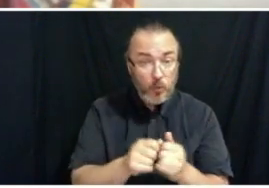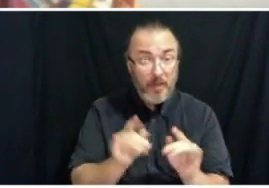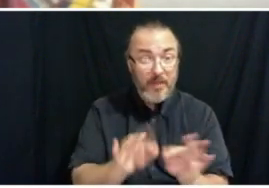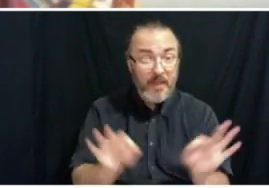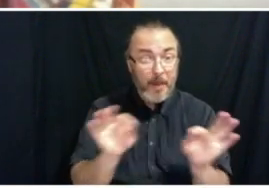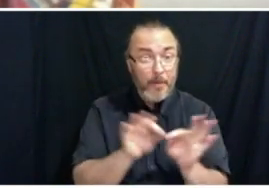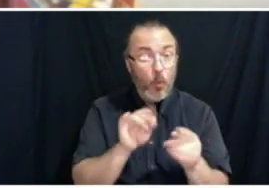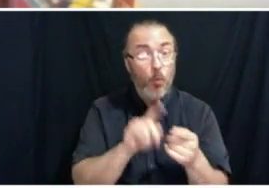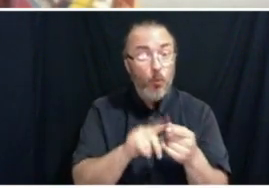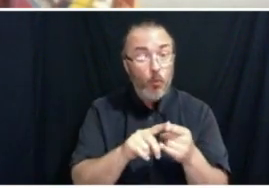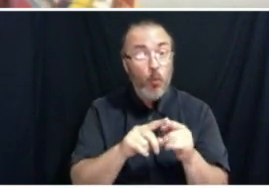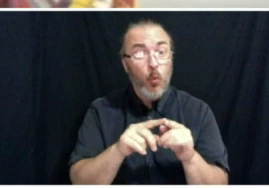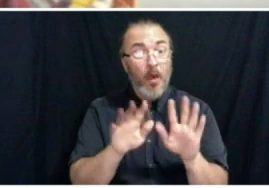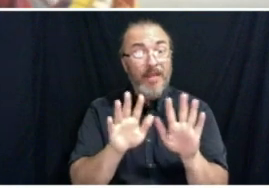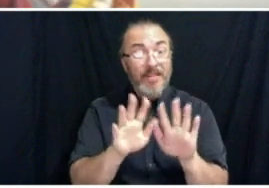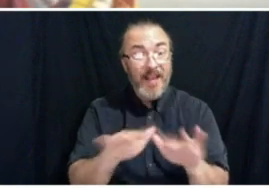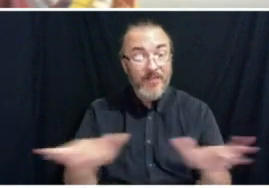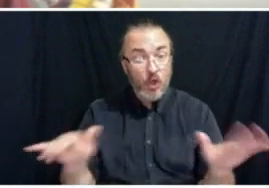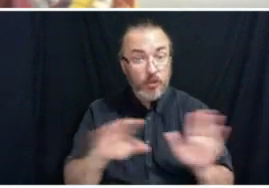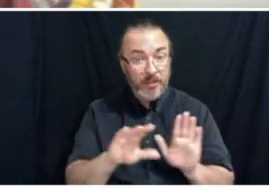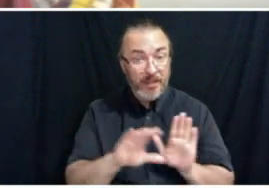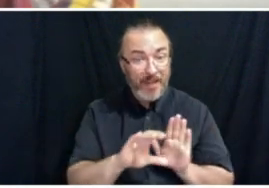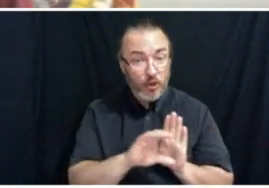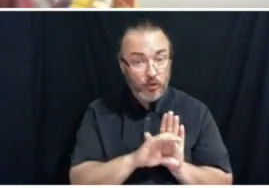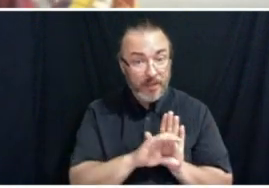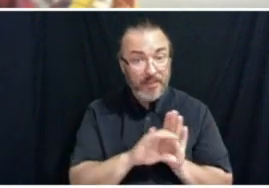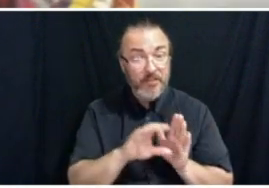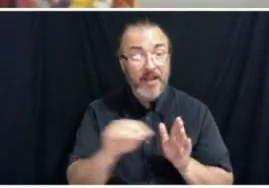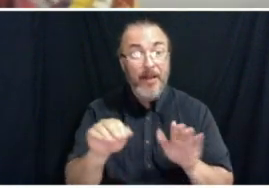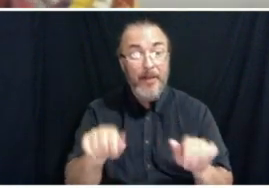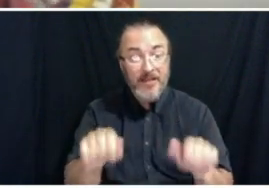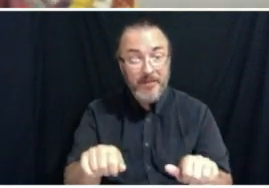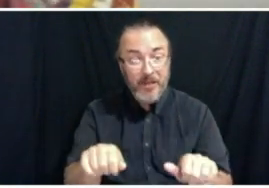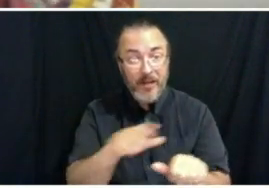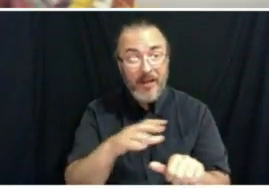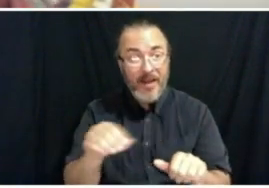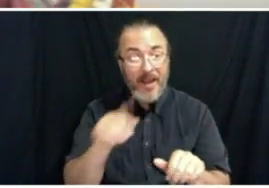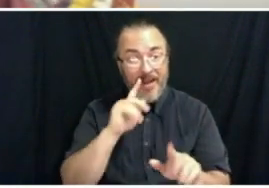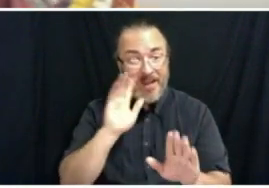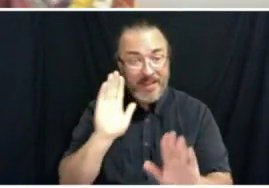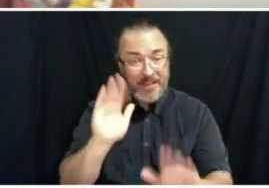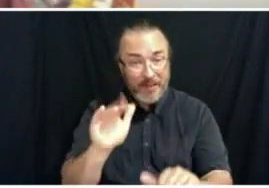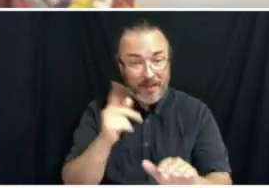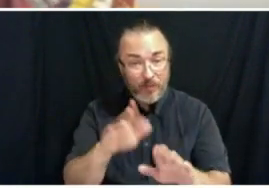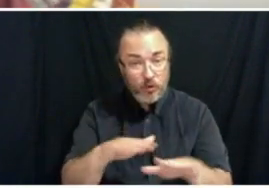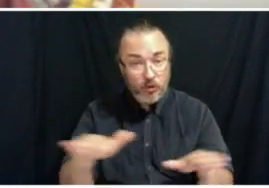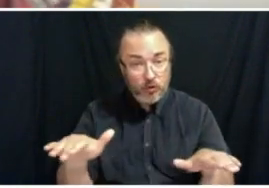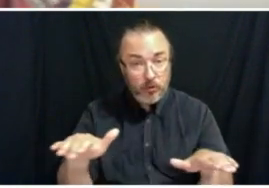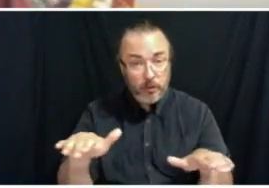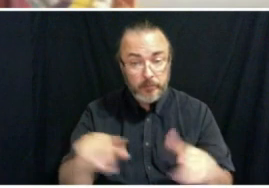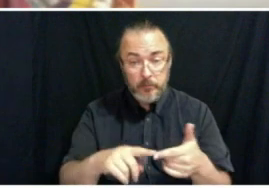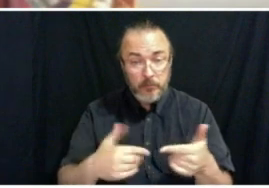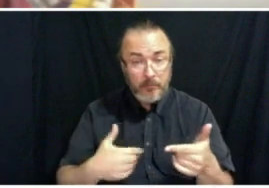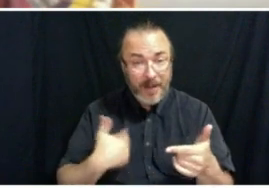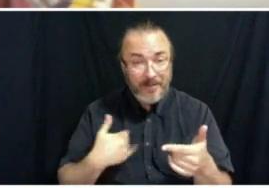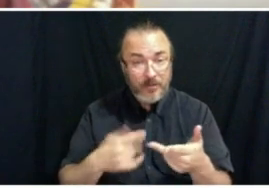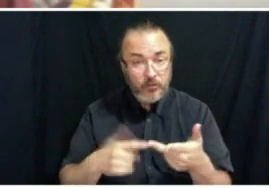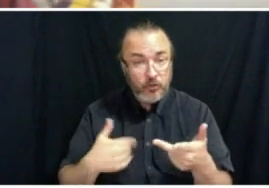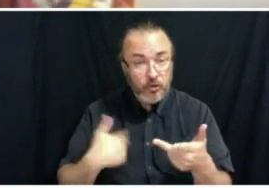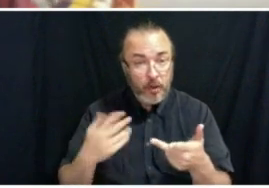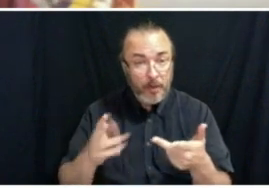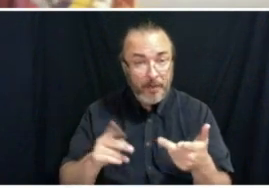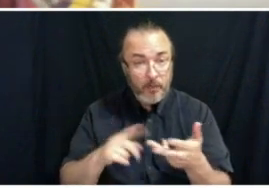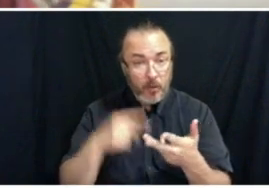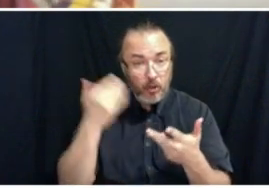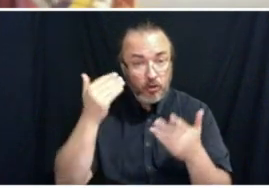of characteristics, interests, possibility, and expectation of children, adolescents, young people, and adults.